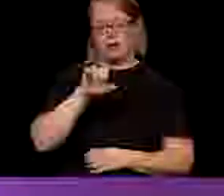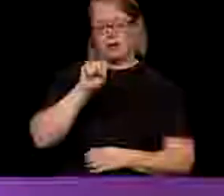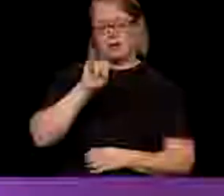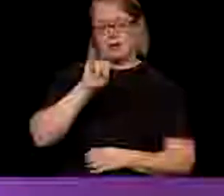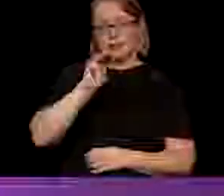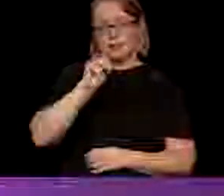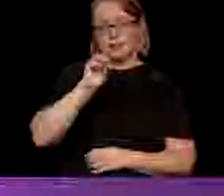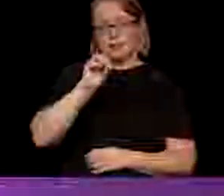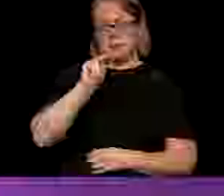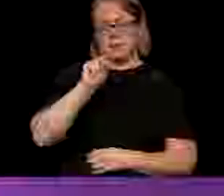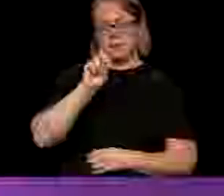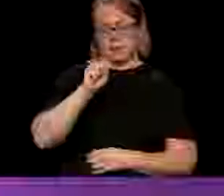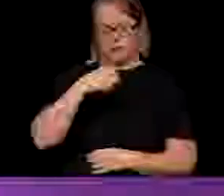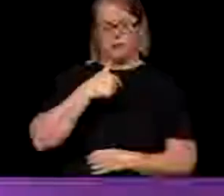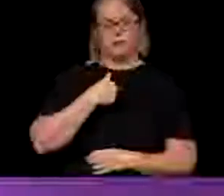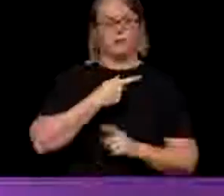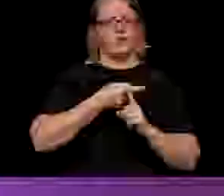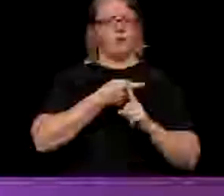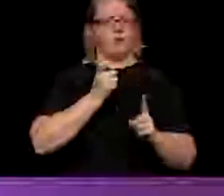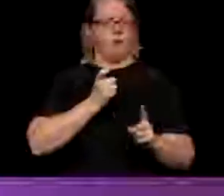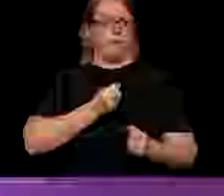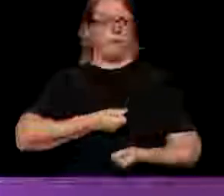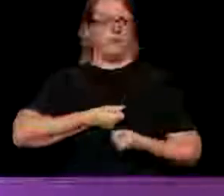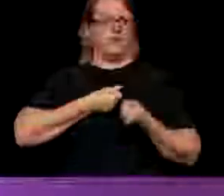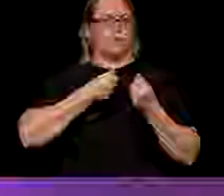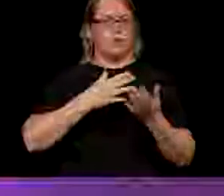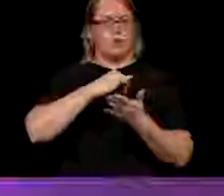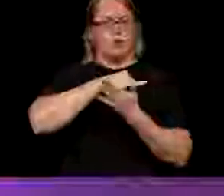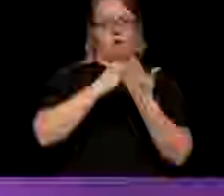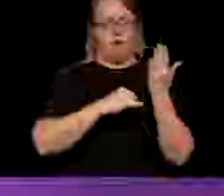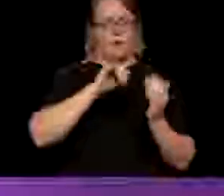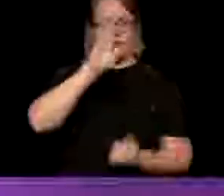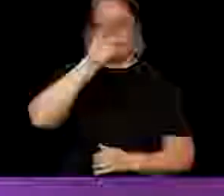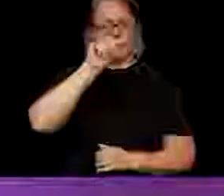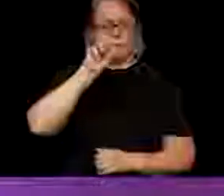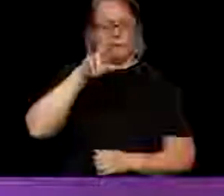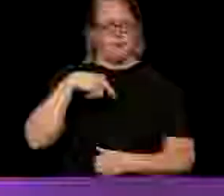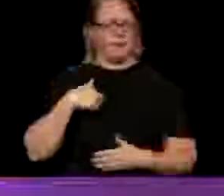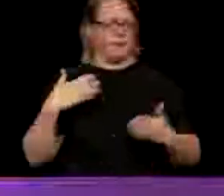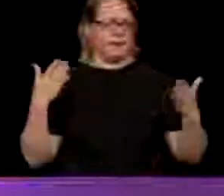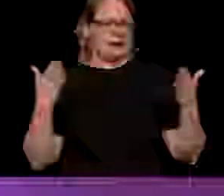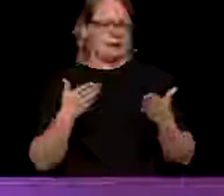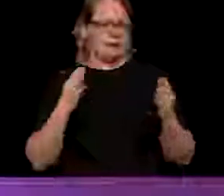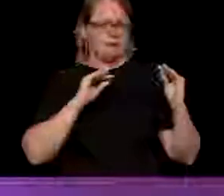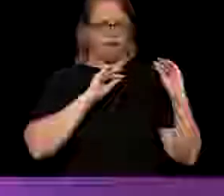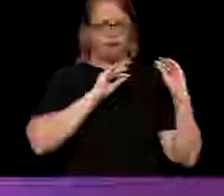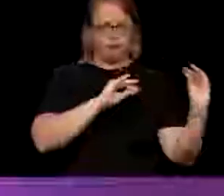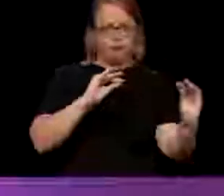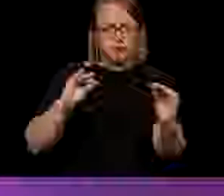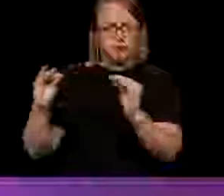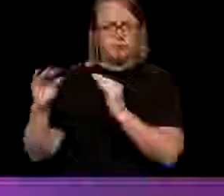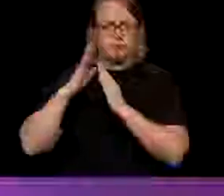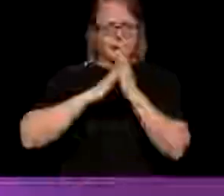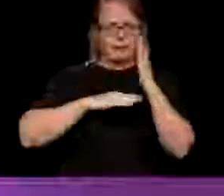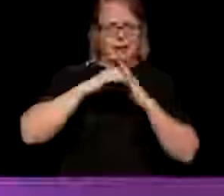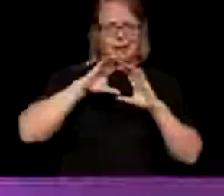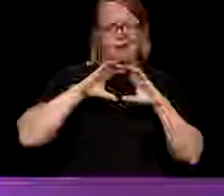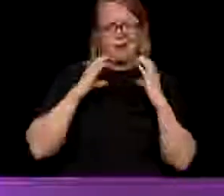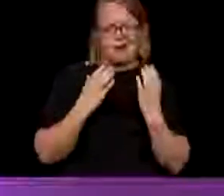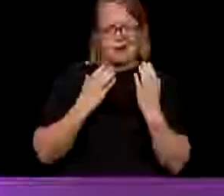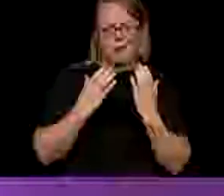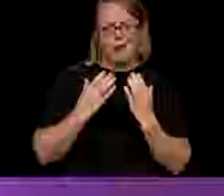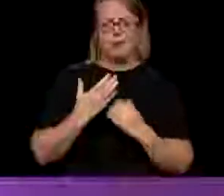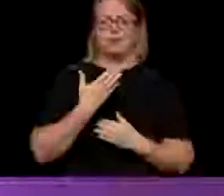class on Southborough Access Media today. I am an art instructor in Southborough at Expressions Art Bar, and